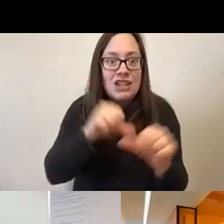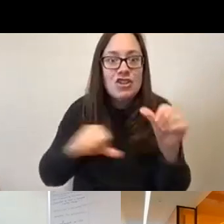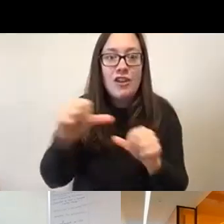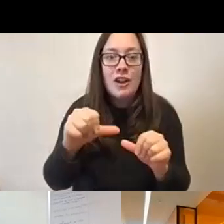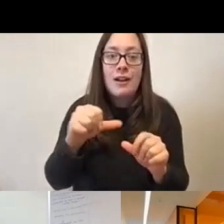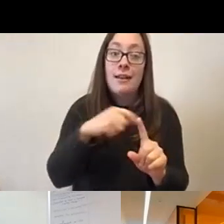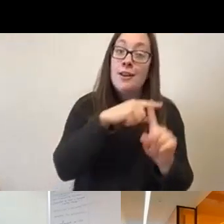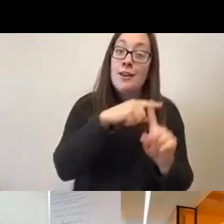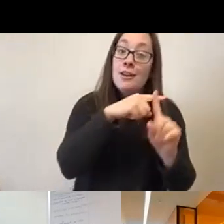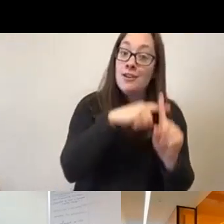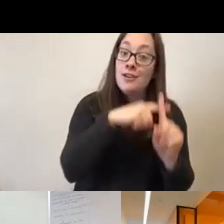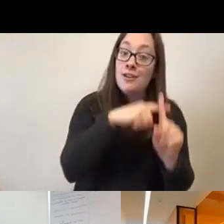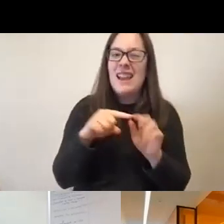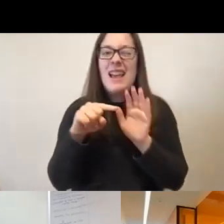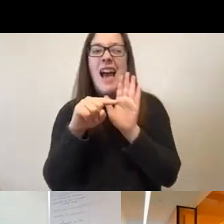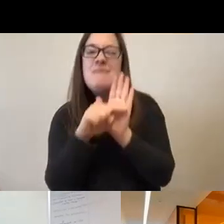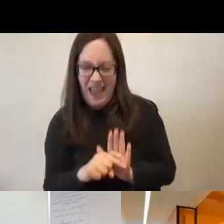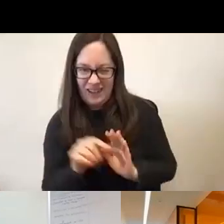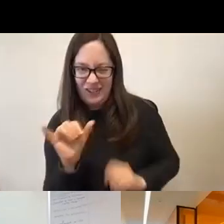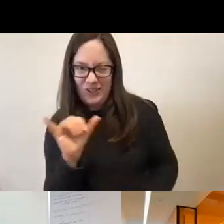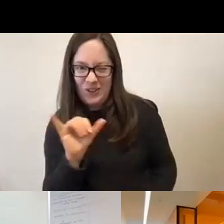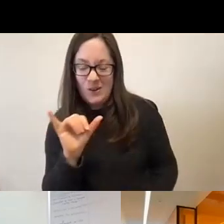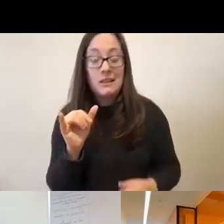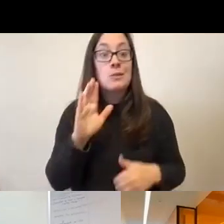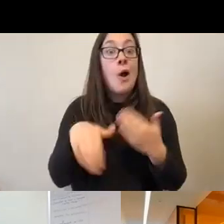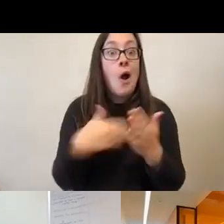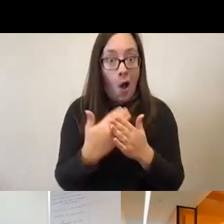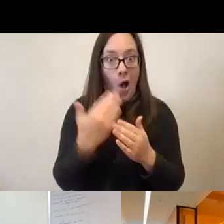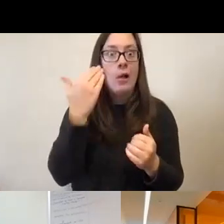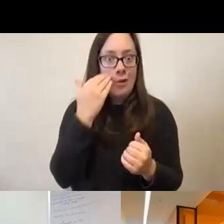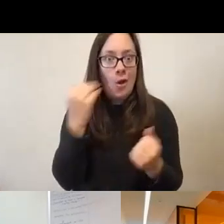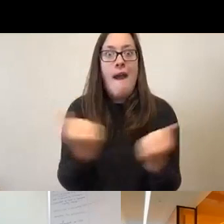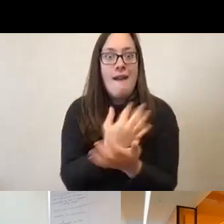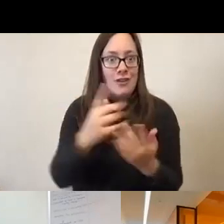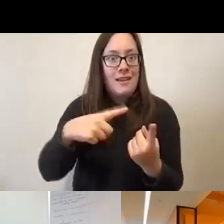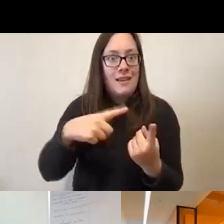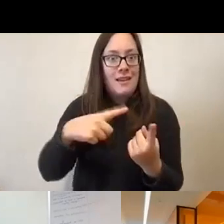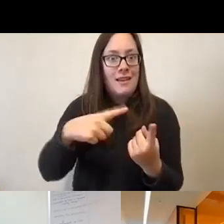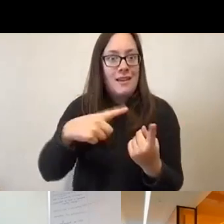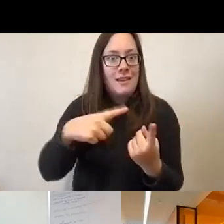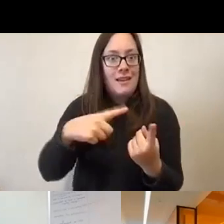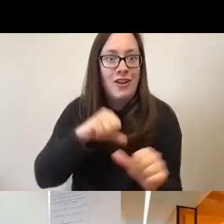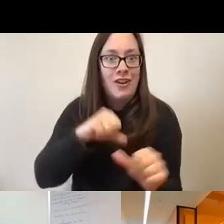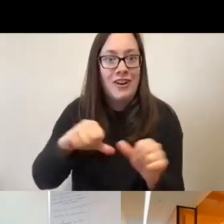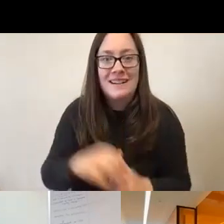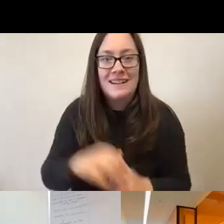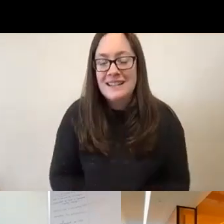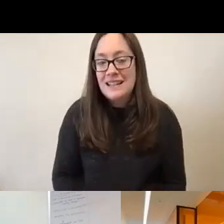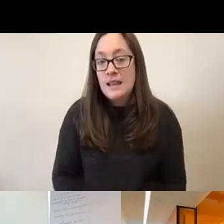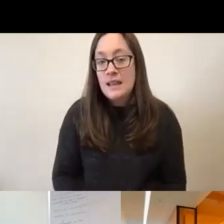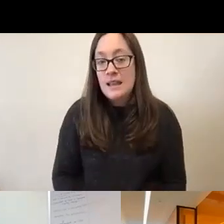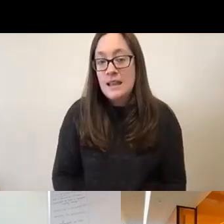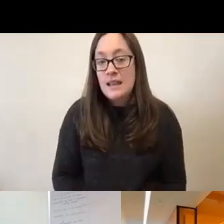comes with everyone knowing everything about everyone. But home for me is being with the people that I